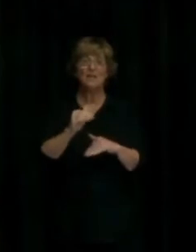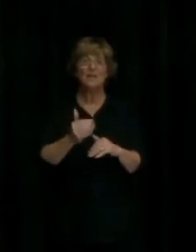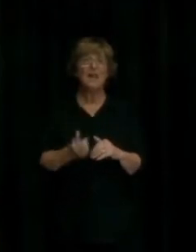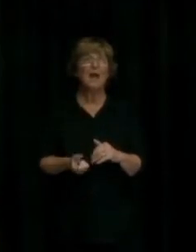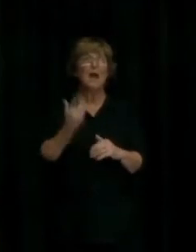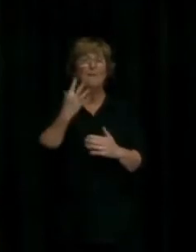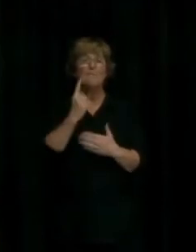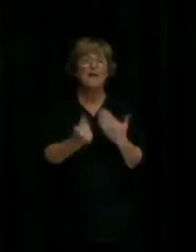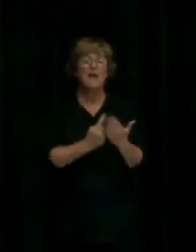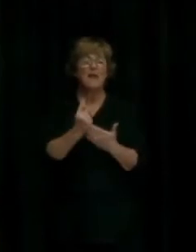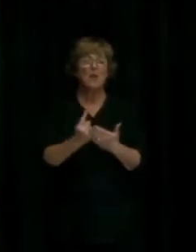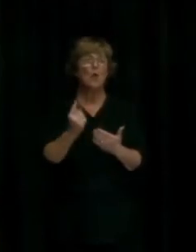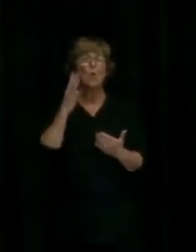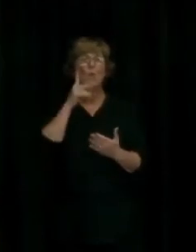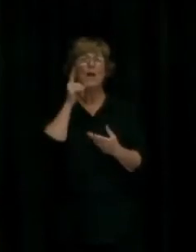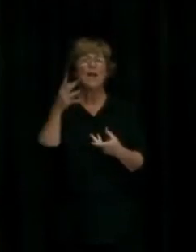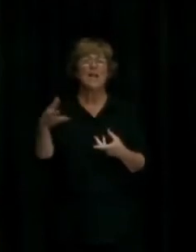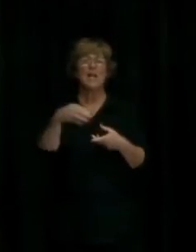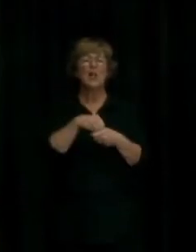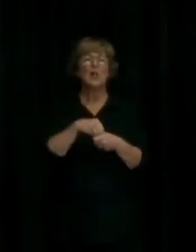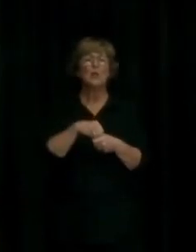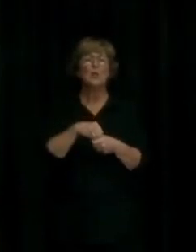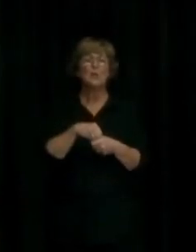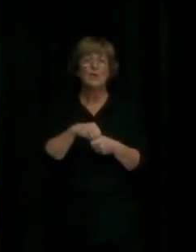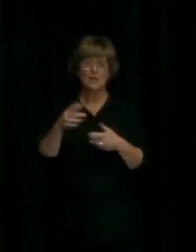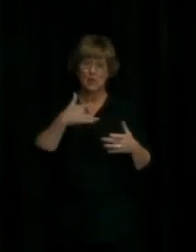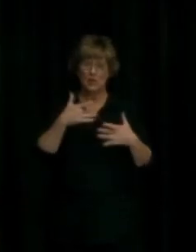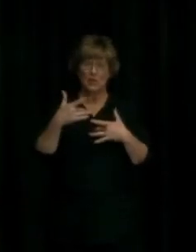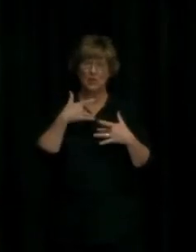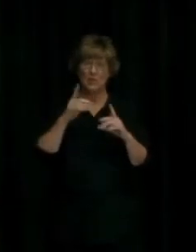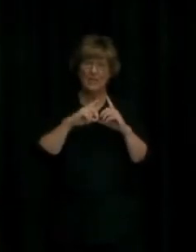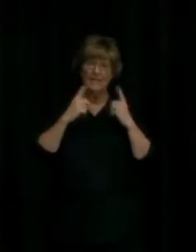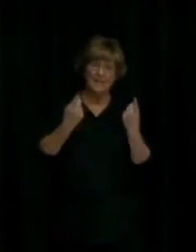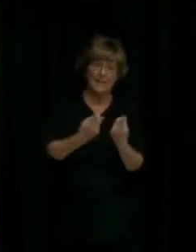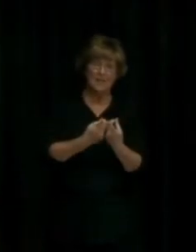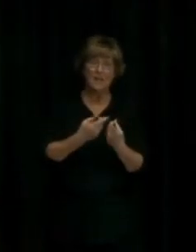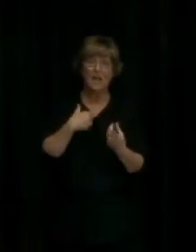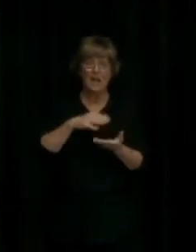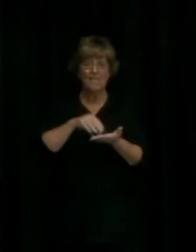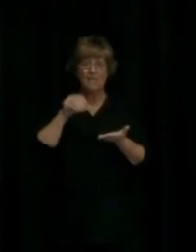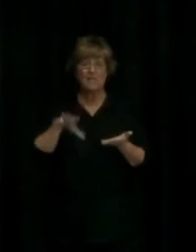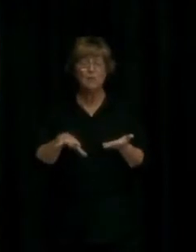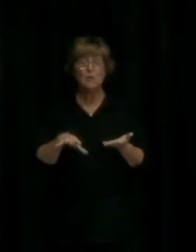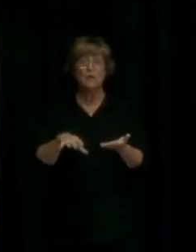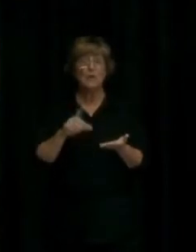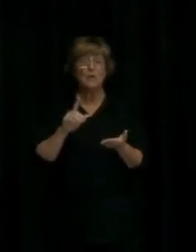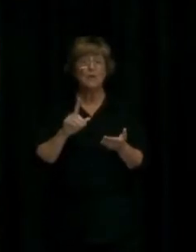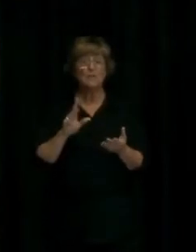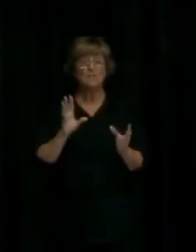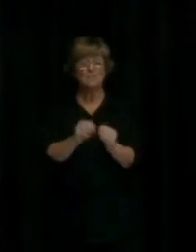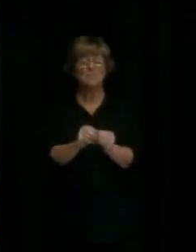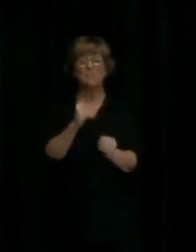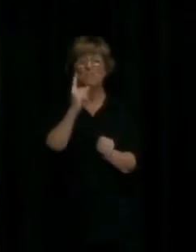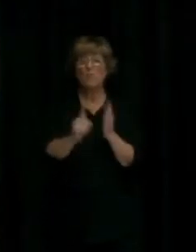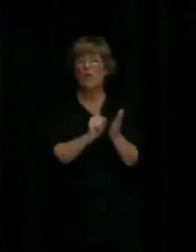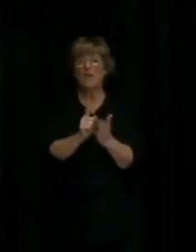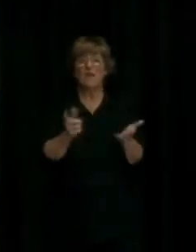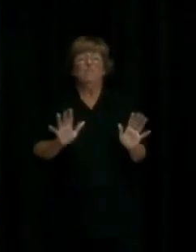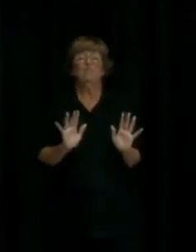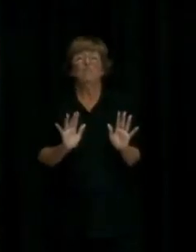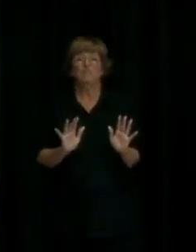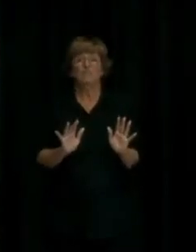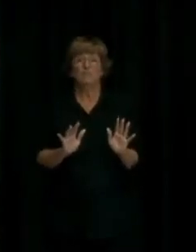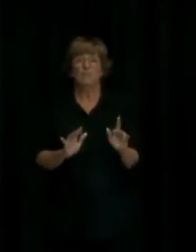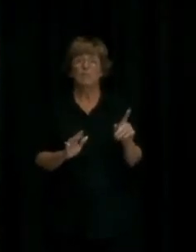day. Why was that not included? Are you concerned that districts might, just have students meet, just for an hour a day or so and count